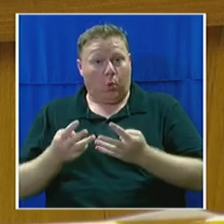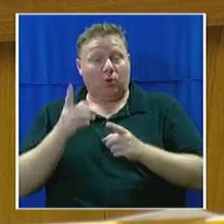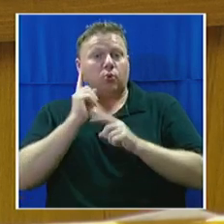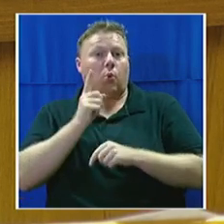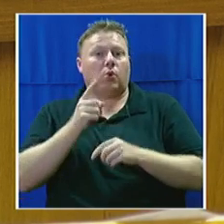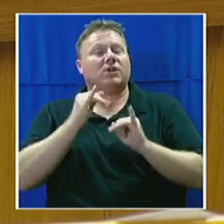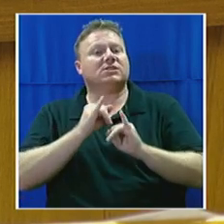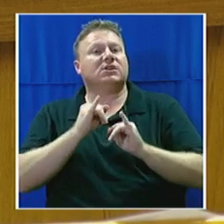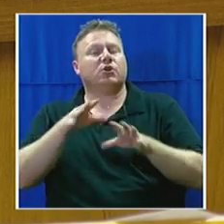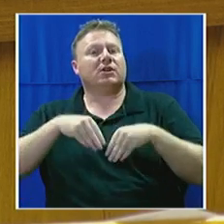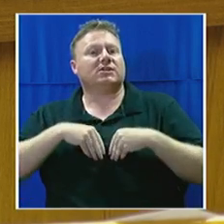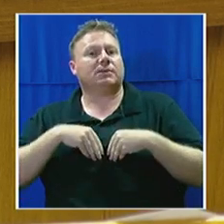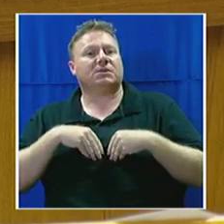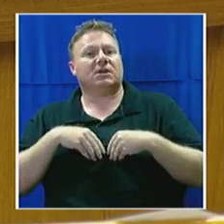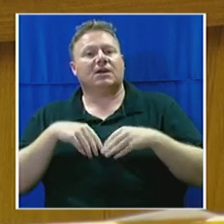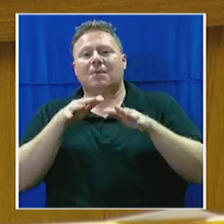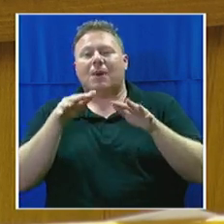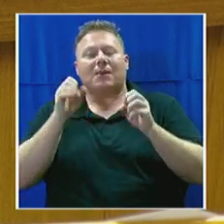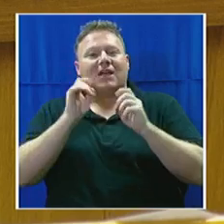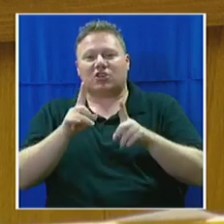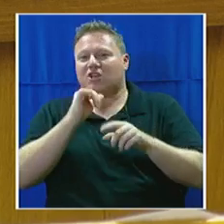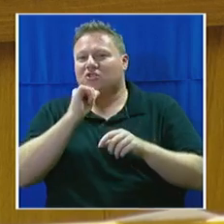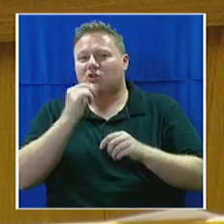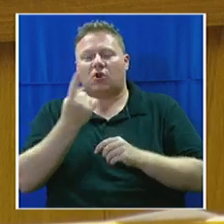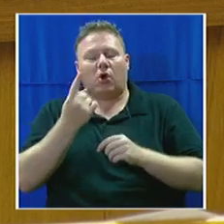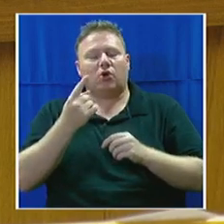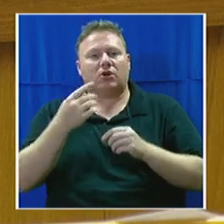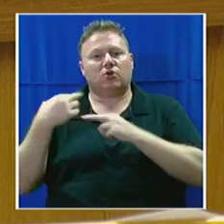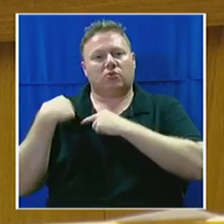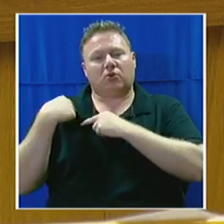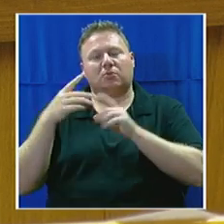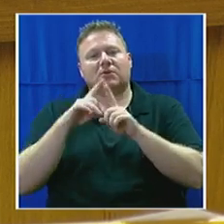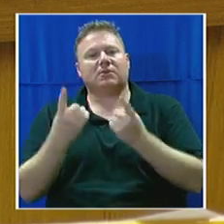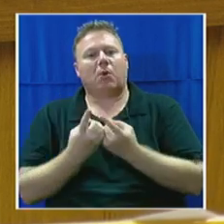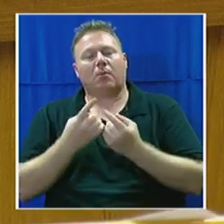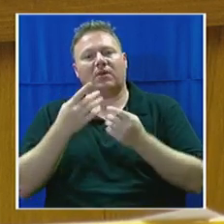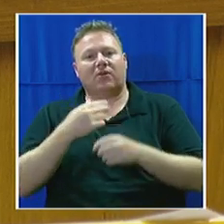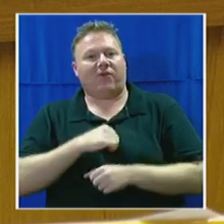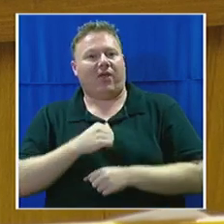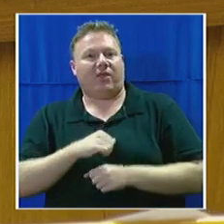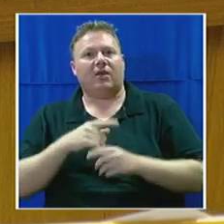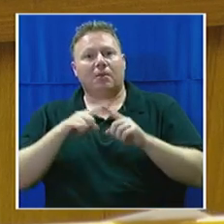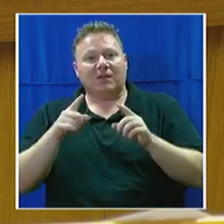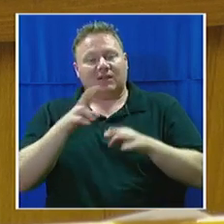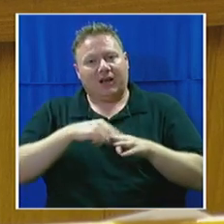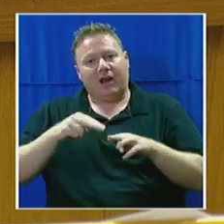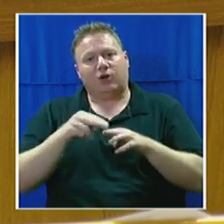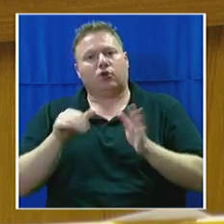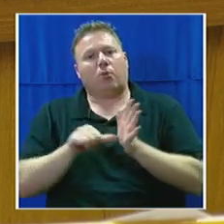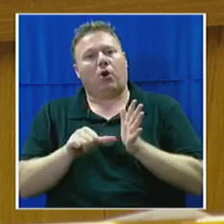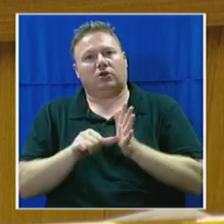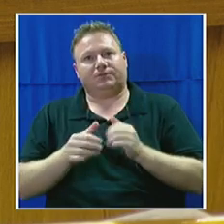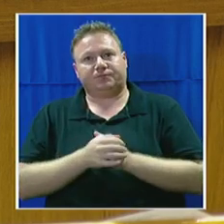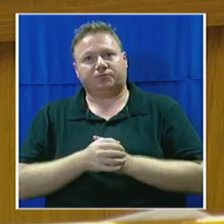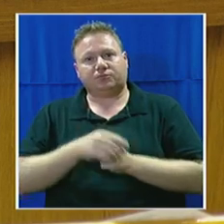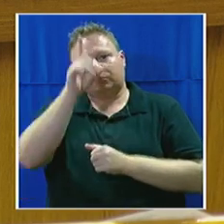seriously, public education is not just the responsibility of the Department of Health, but it is the national priority. In Japan